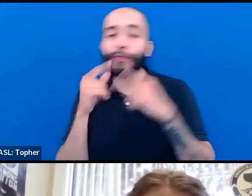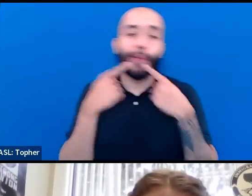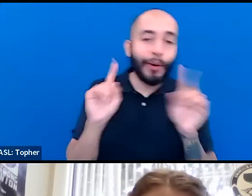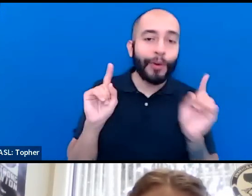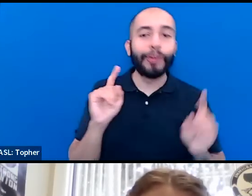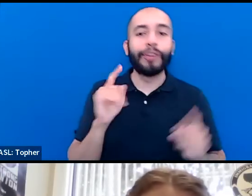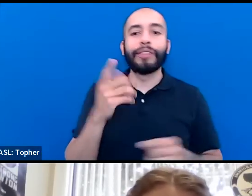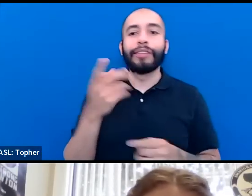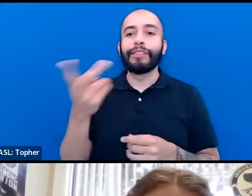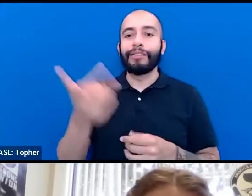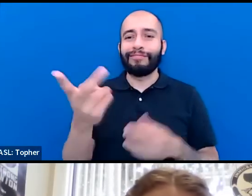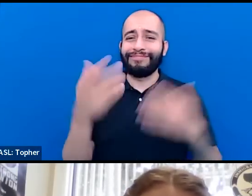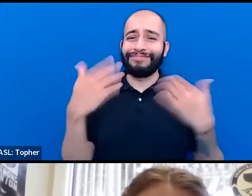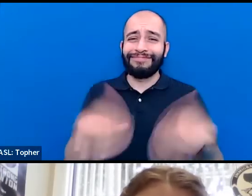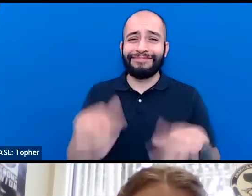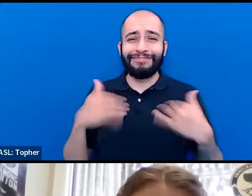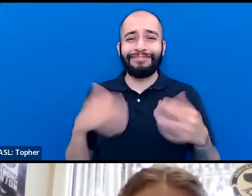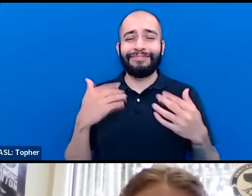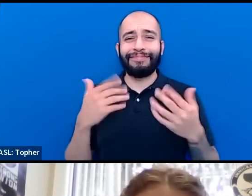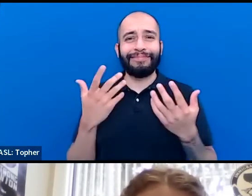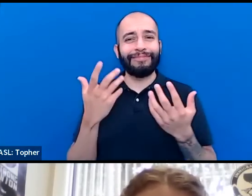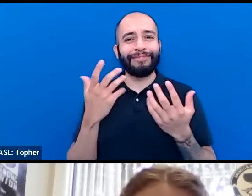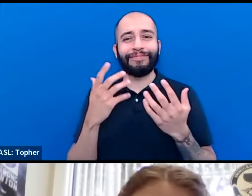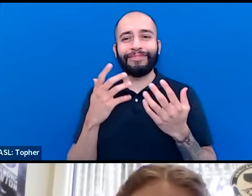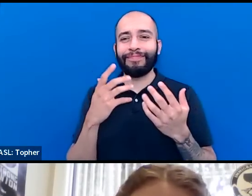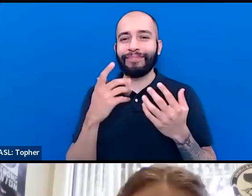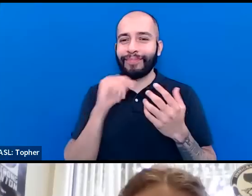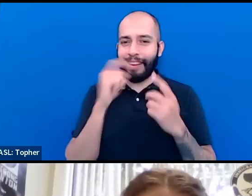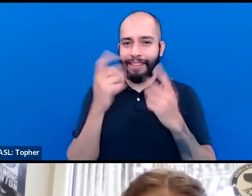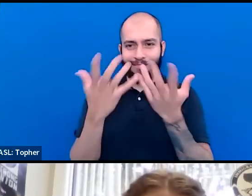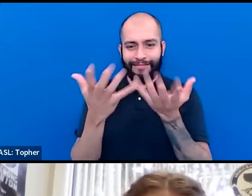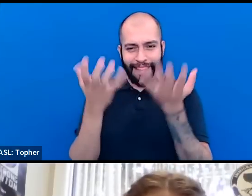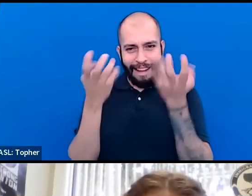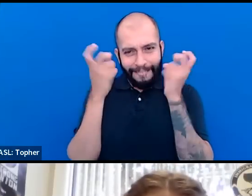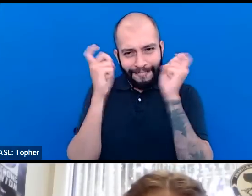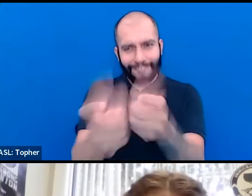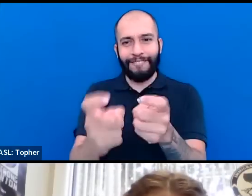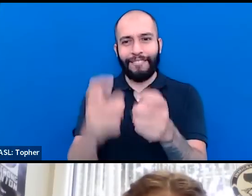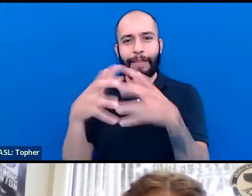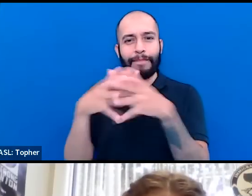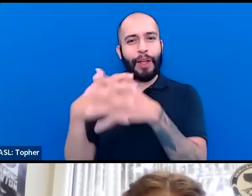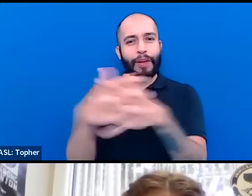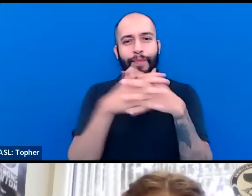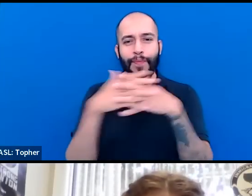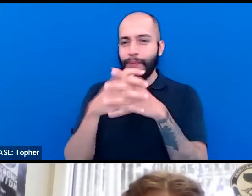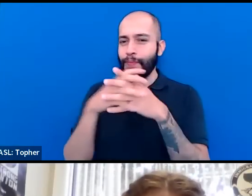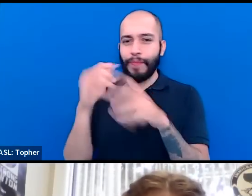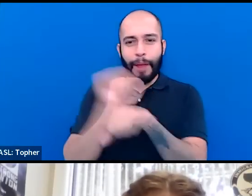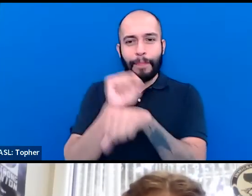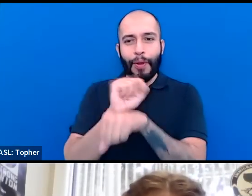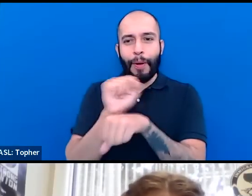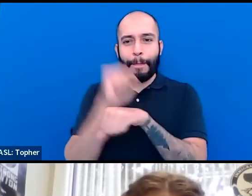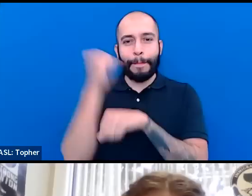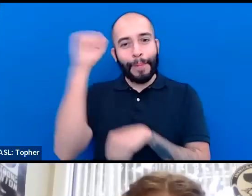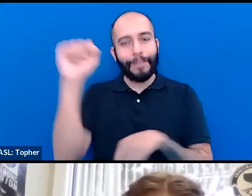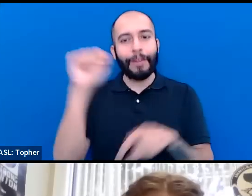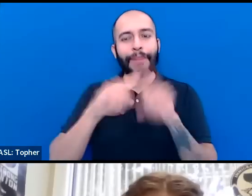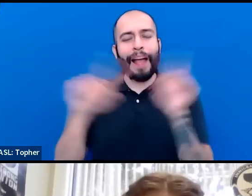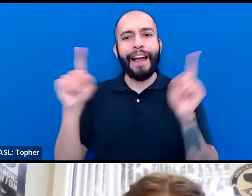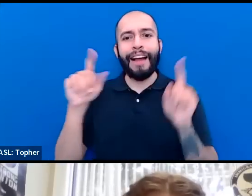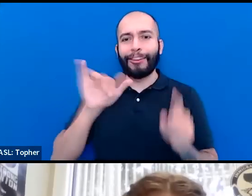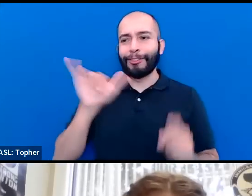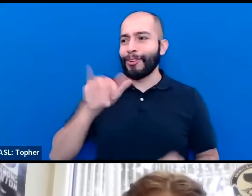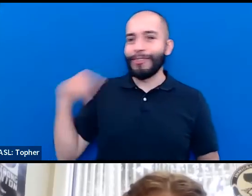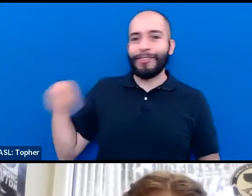movement a ray of hope, but for those of us who've been writing about this during what has not been a great period for American workers,